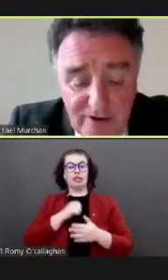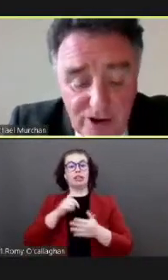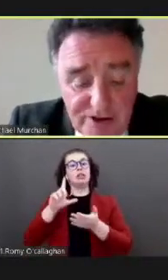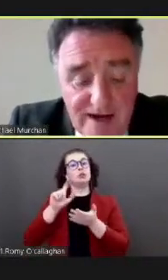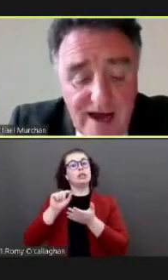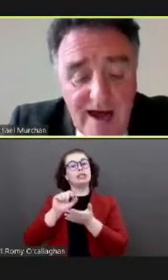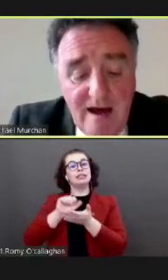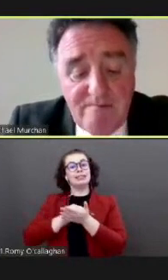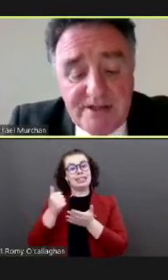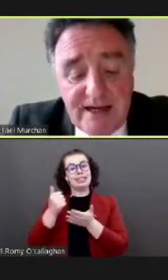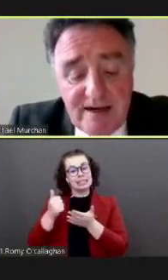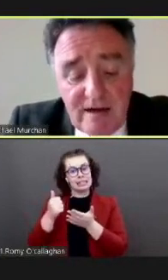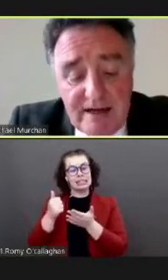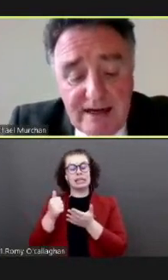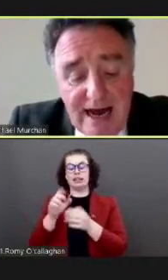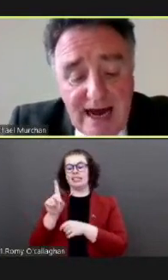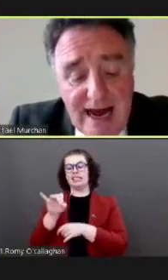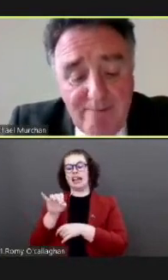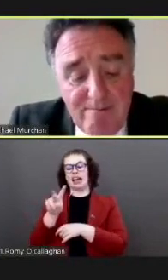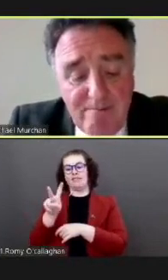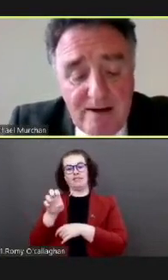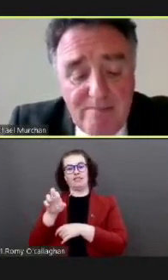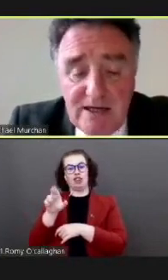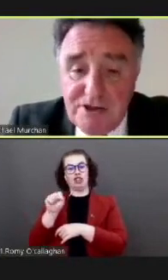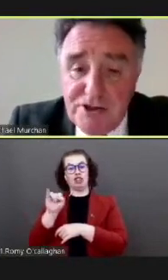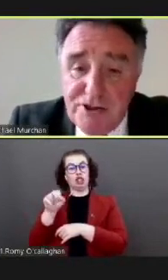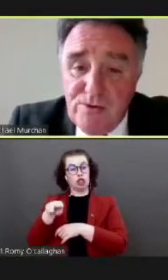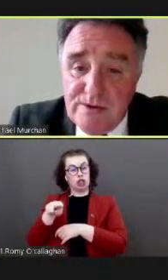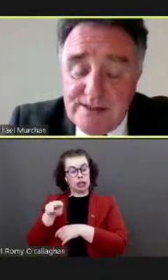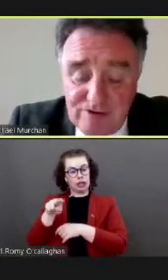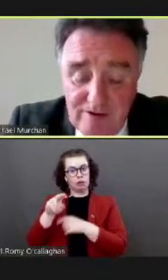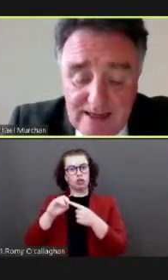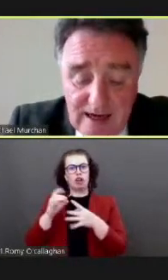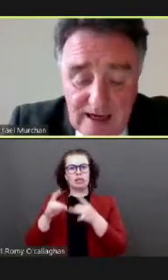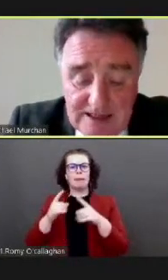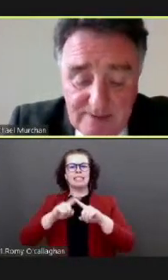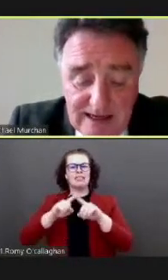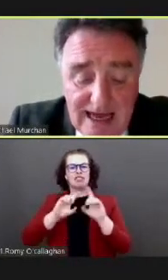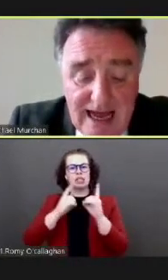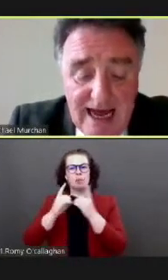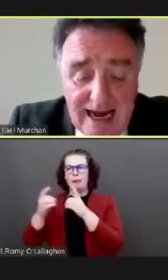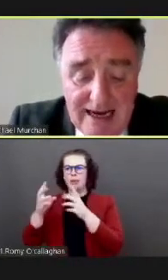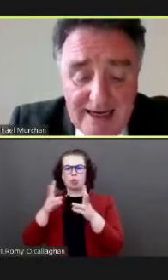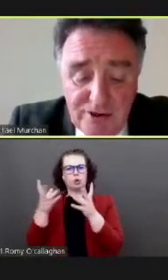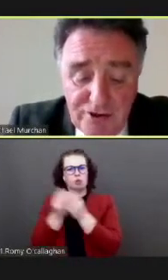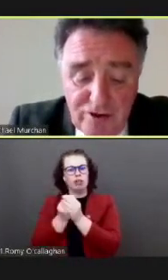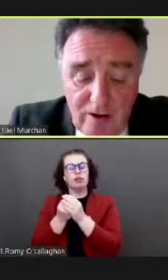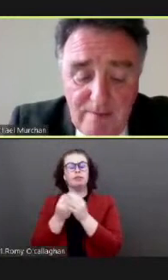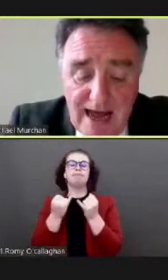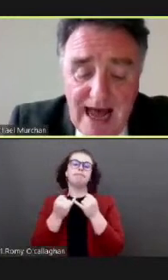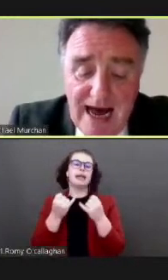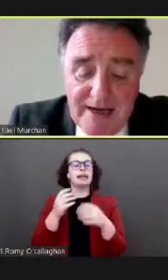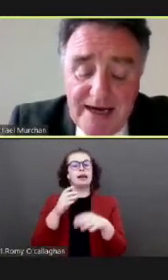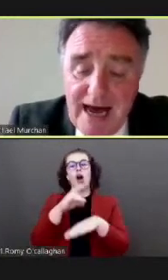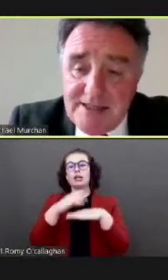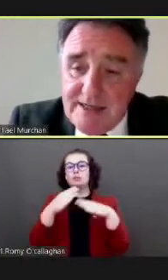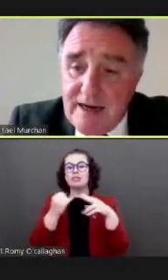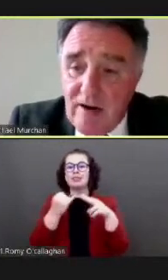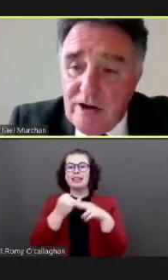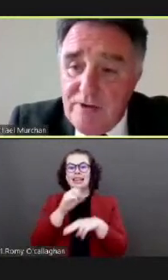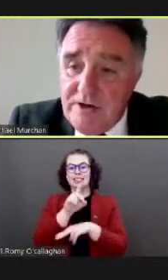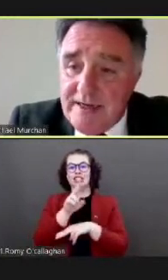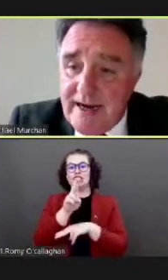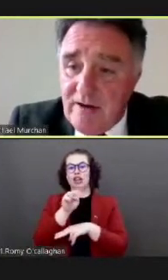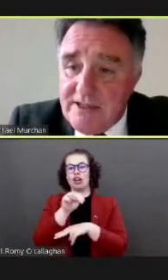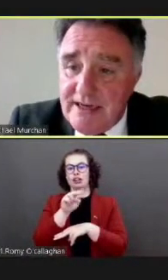2016 on diversion, particularly by building the new central mental hospital in Dundrum, and